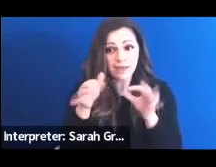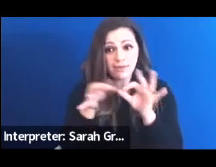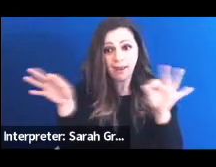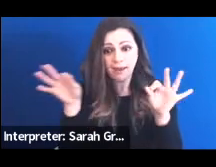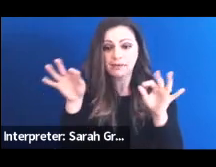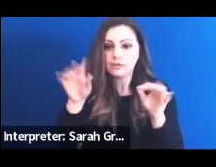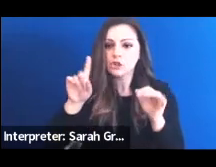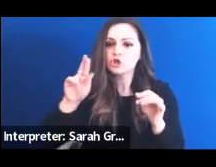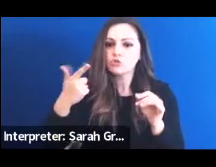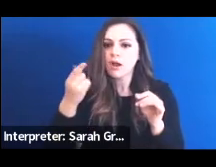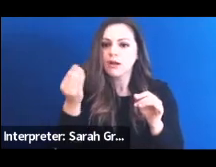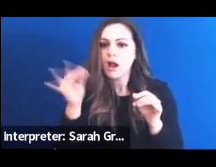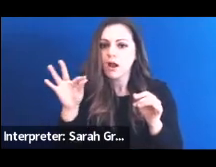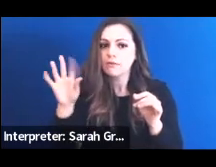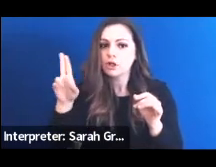facts.